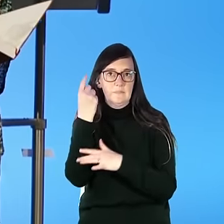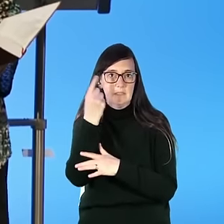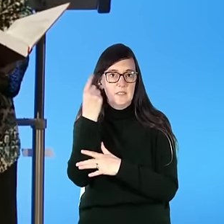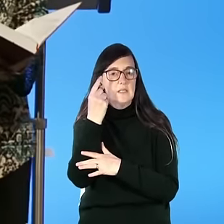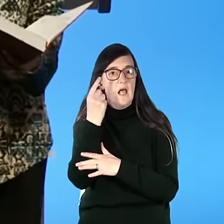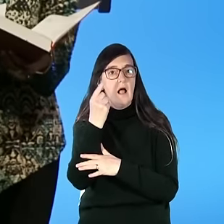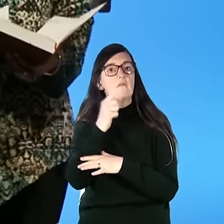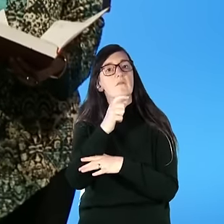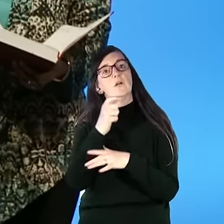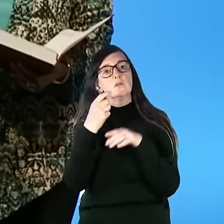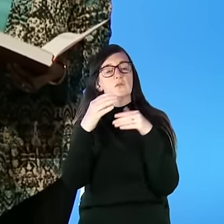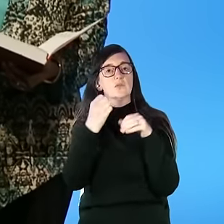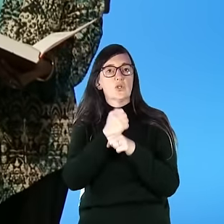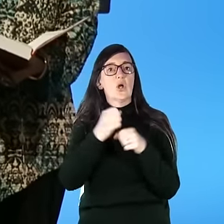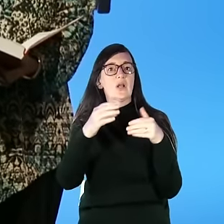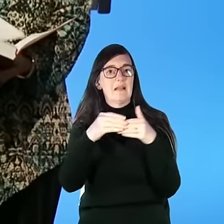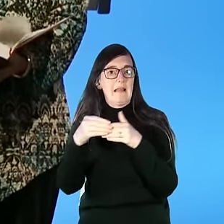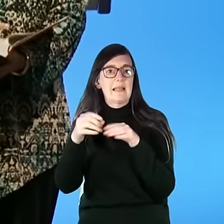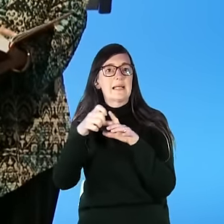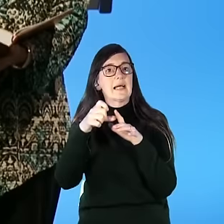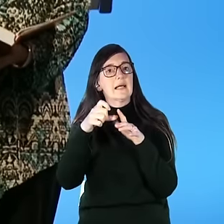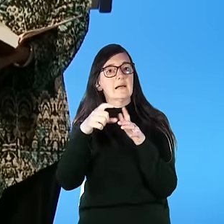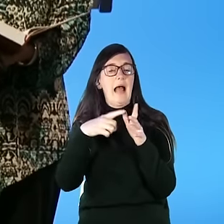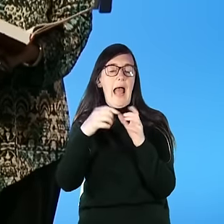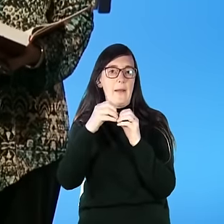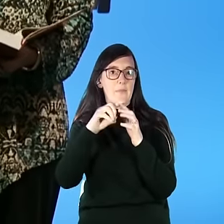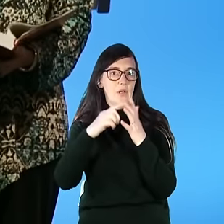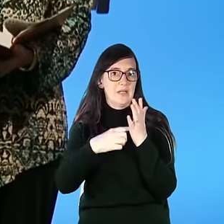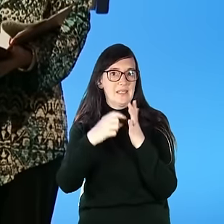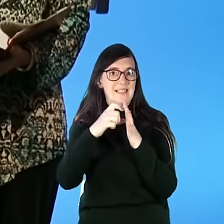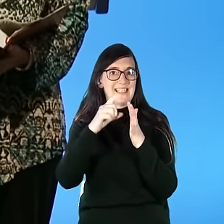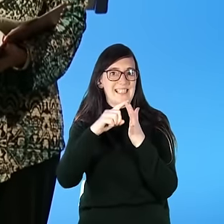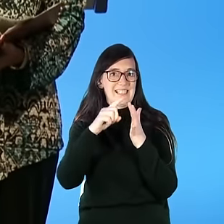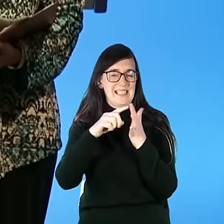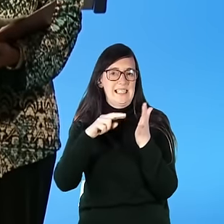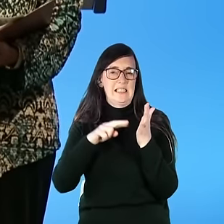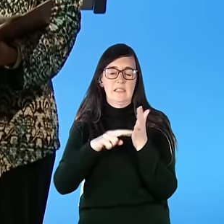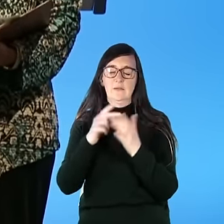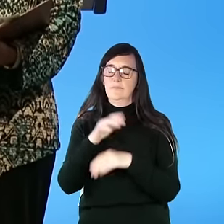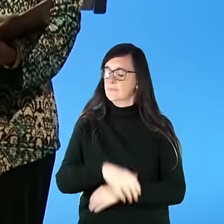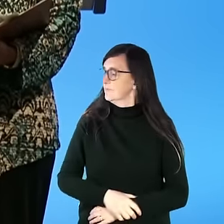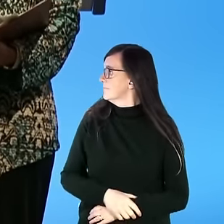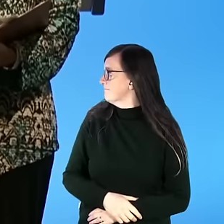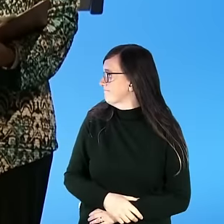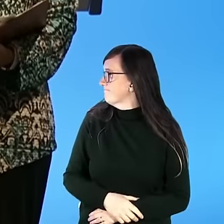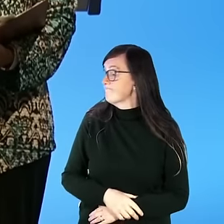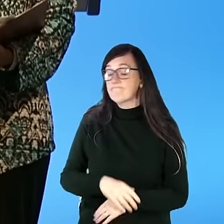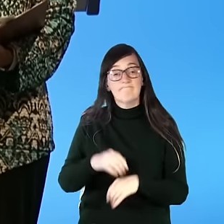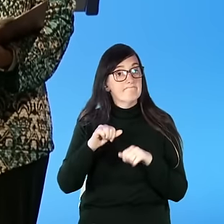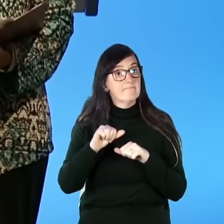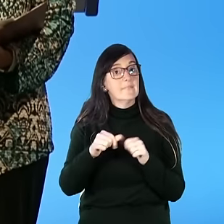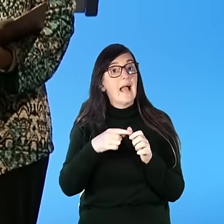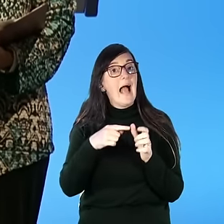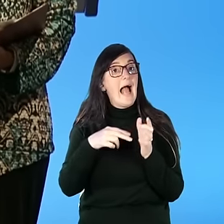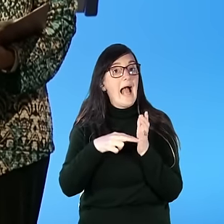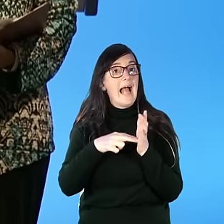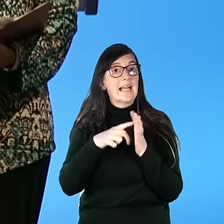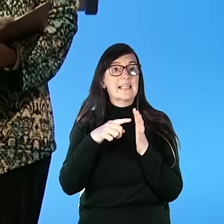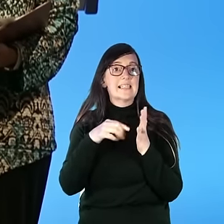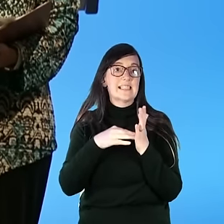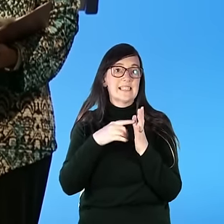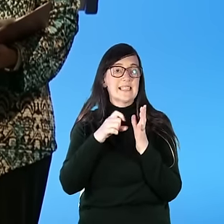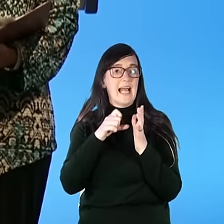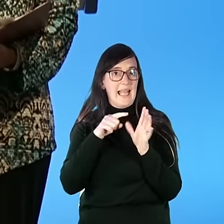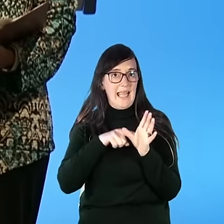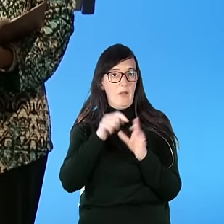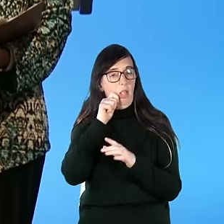to us on the theme of image bearers from our passage from Genesis 1, which Anne Zaki is going to read for us. It's delightful to have